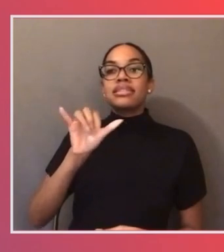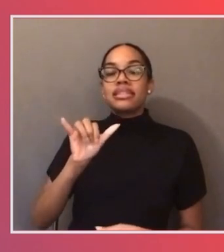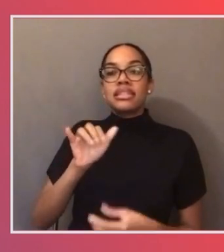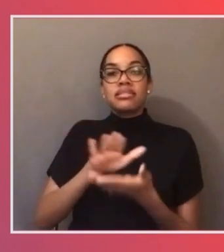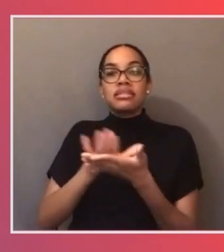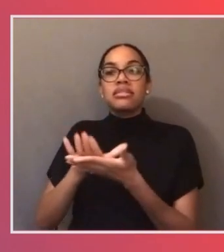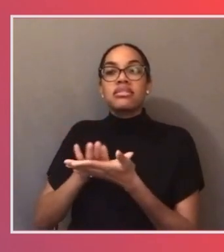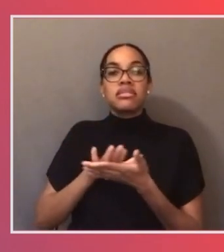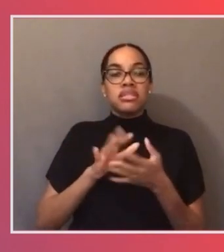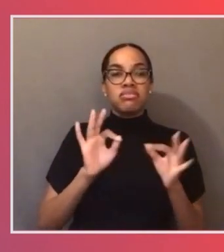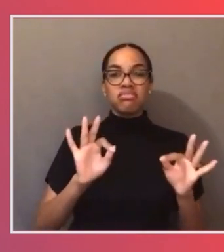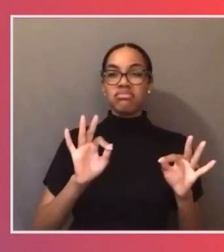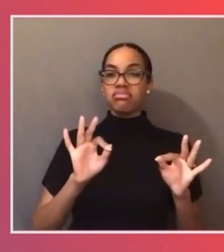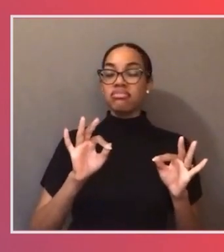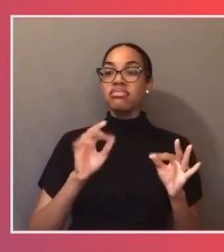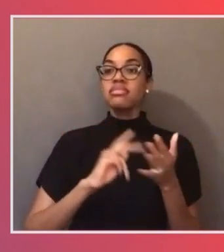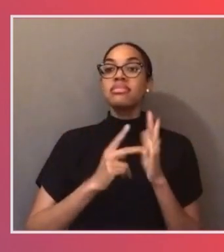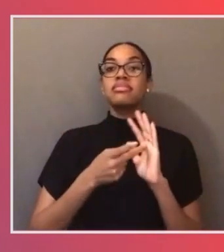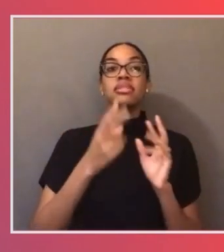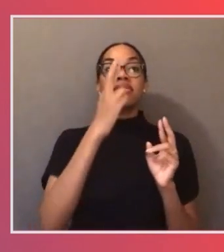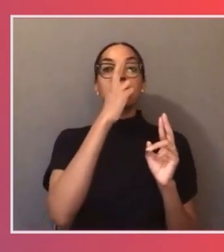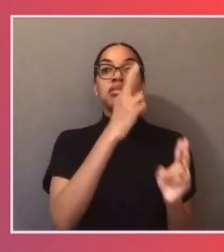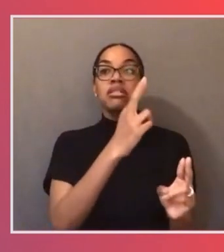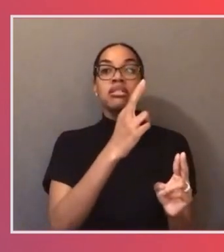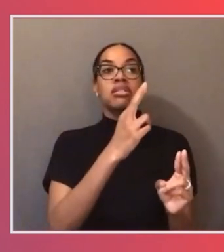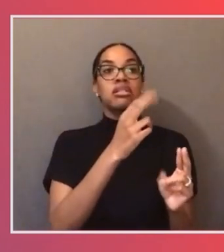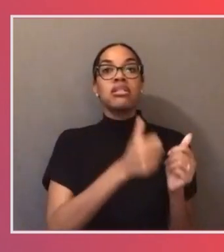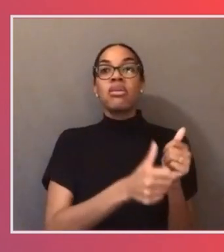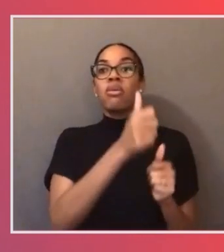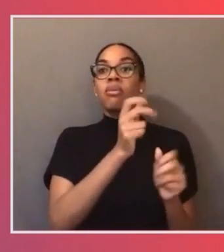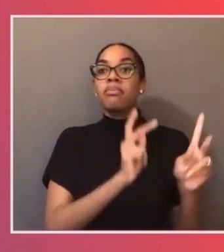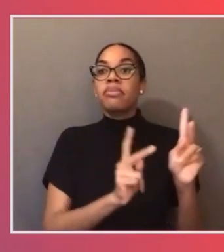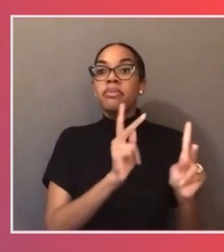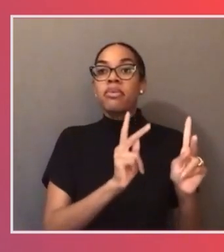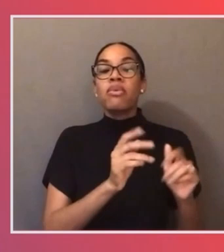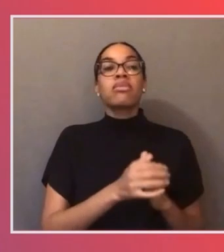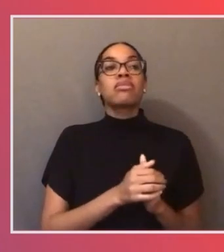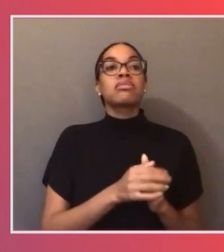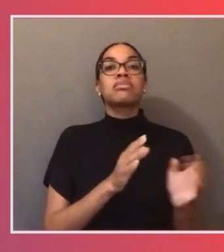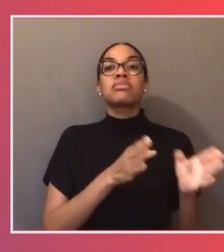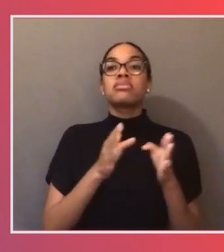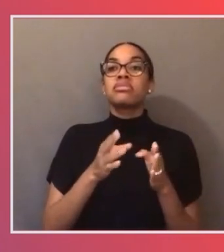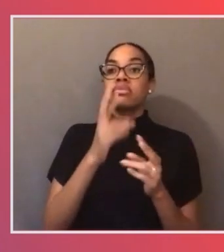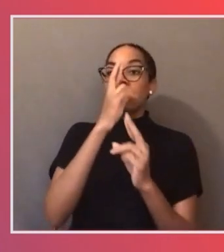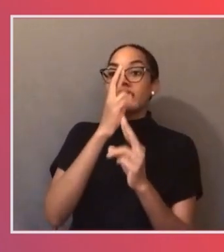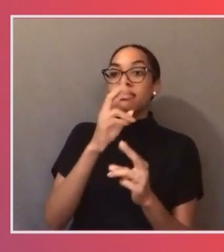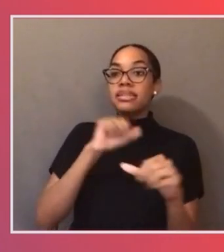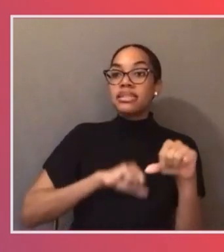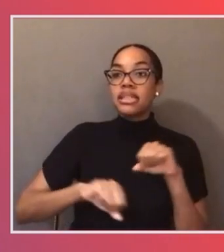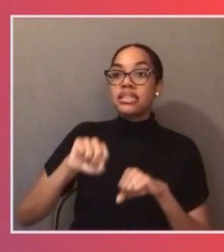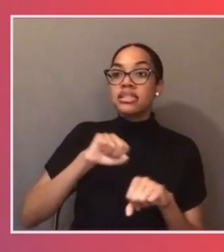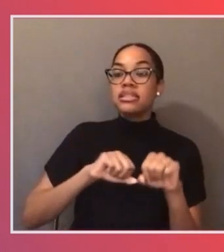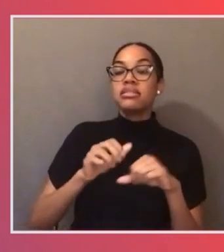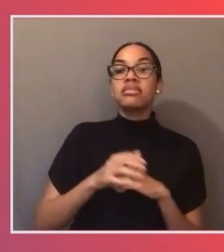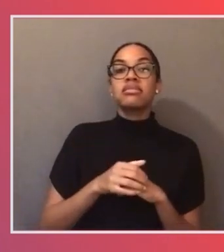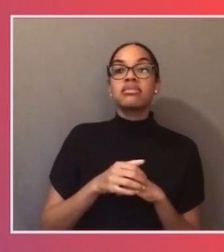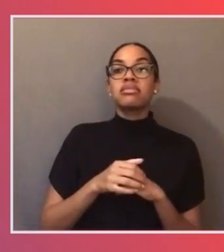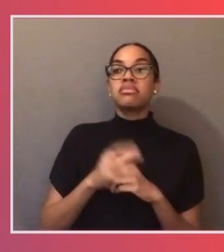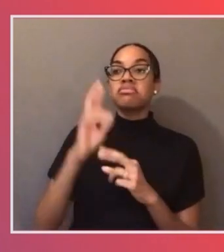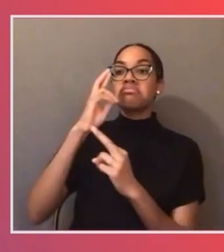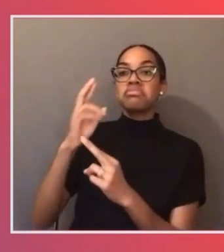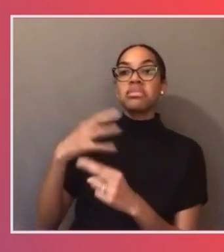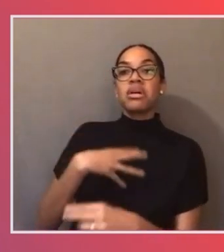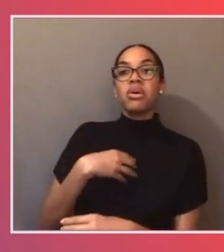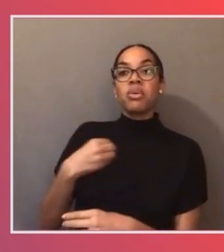science and truth in the White House. And of course, we all know honor and decency matters. And it matters whether you